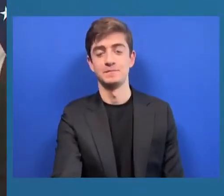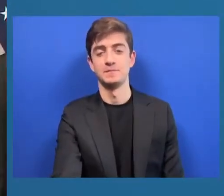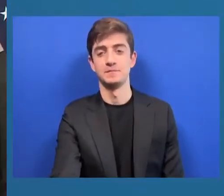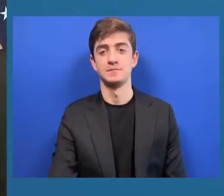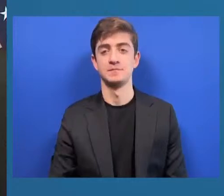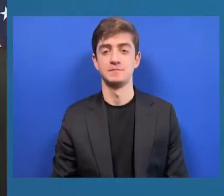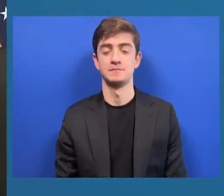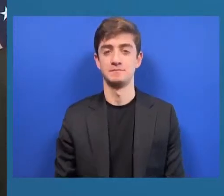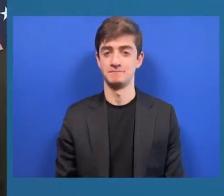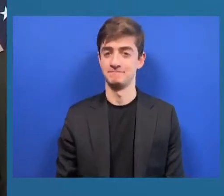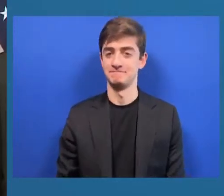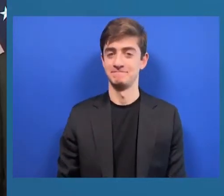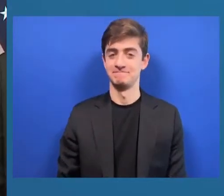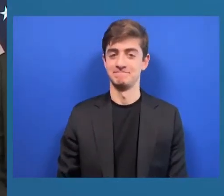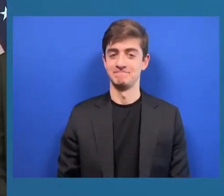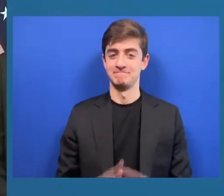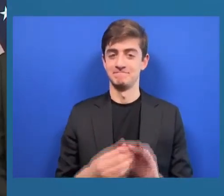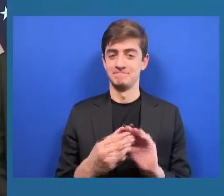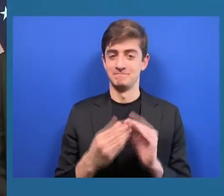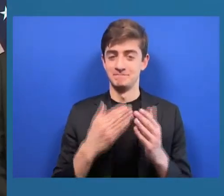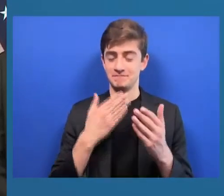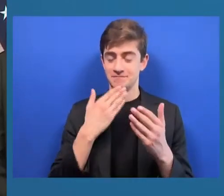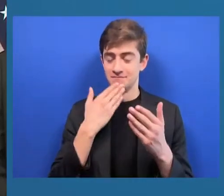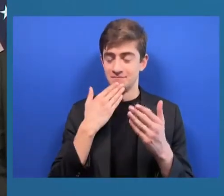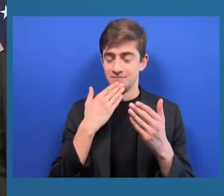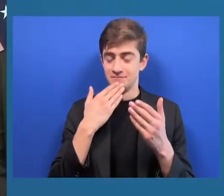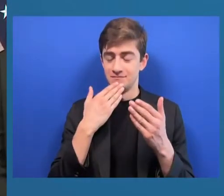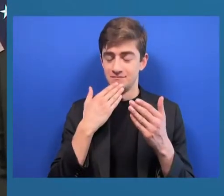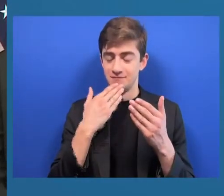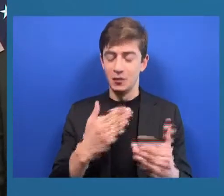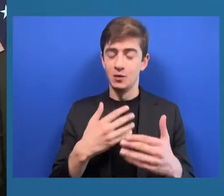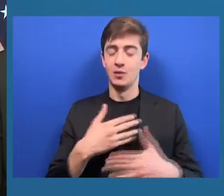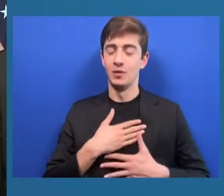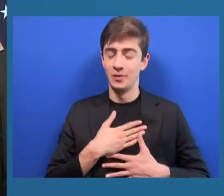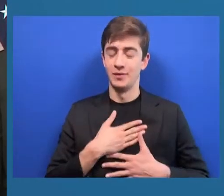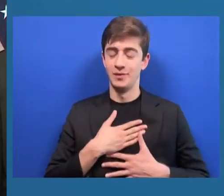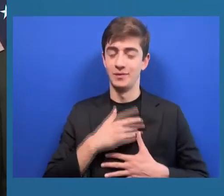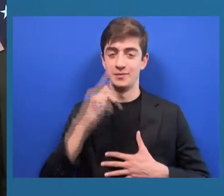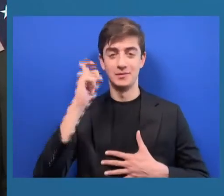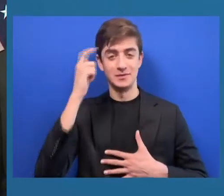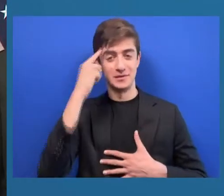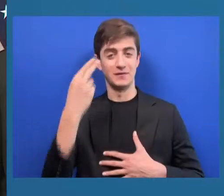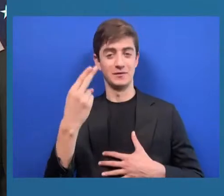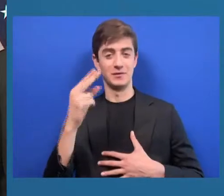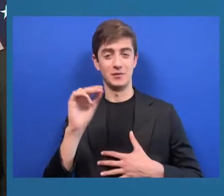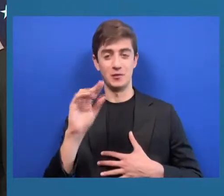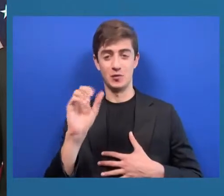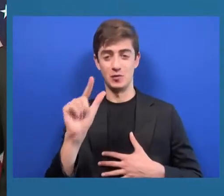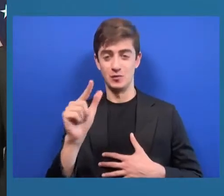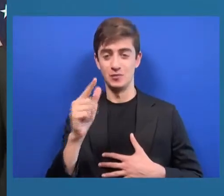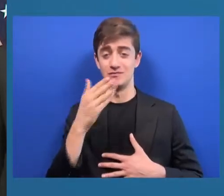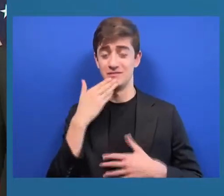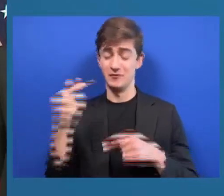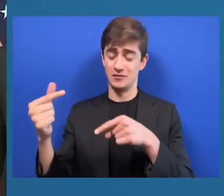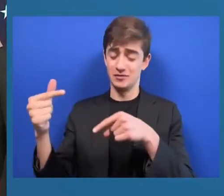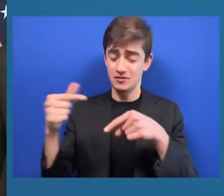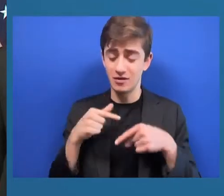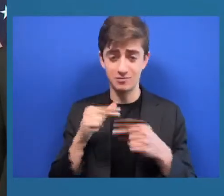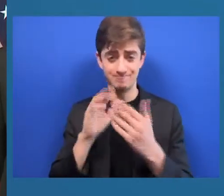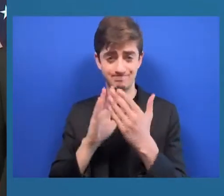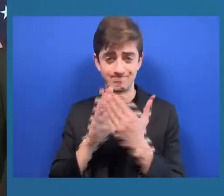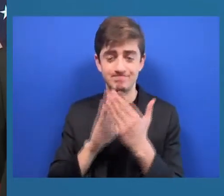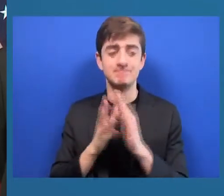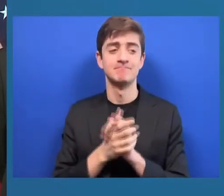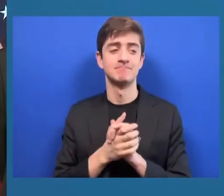Thank you very much. Thank you so much, Governor Hochul. Thank you for coming here. Thank you for your compassion. Thank you for helping our